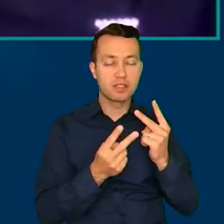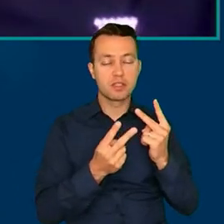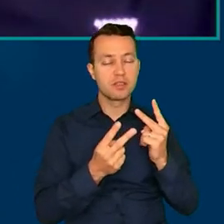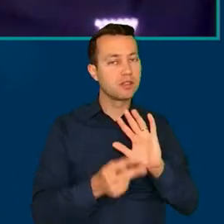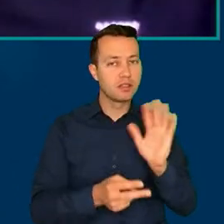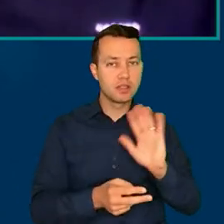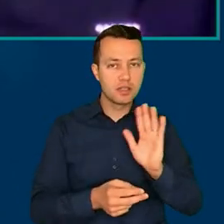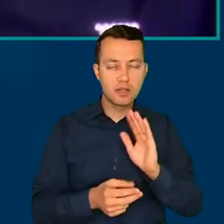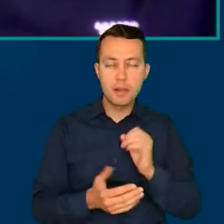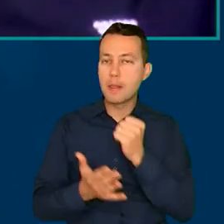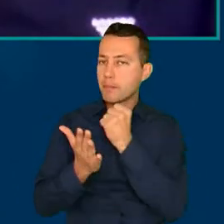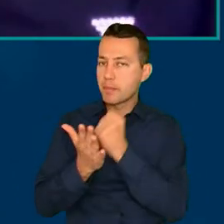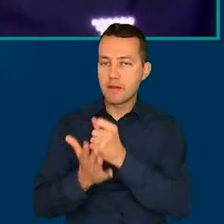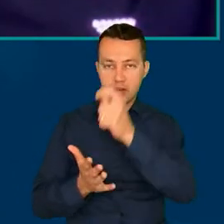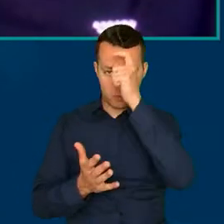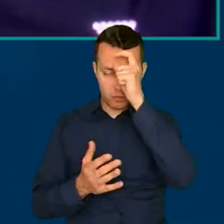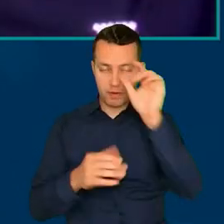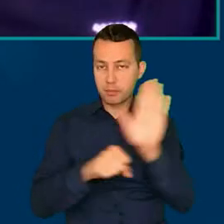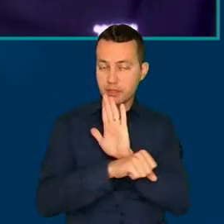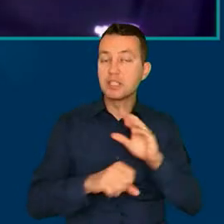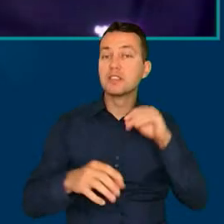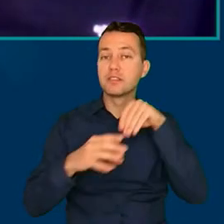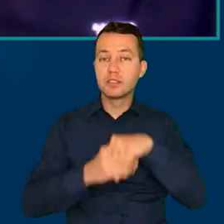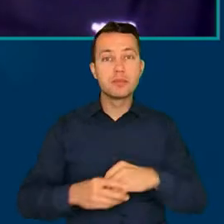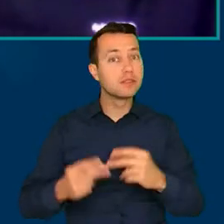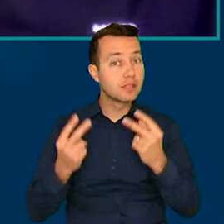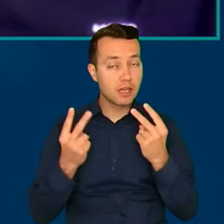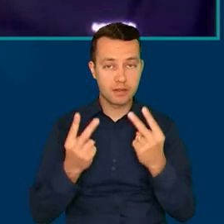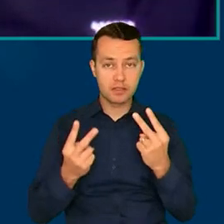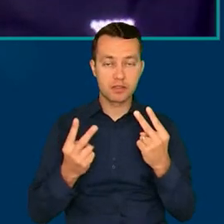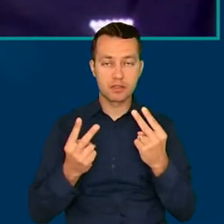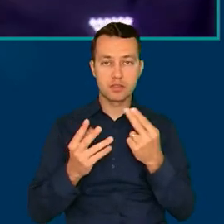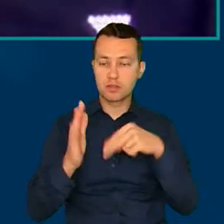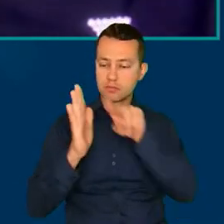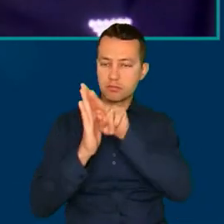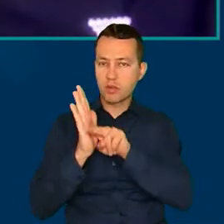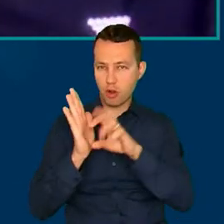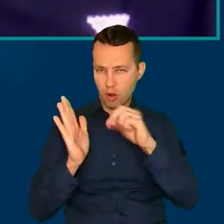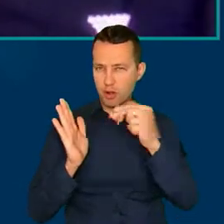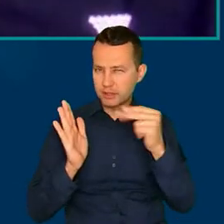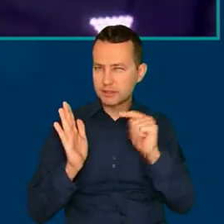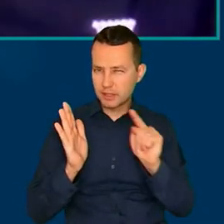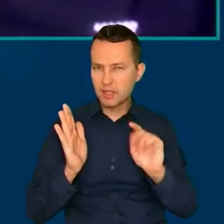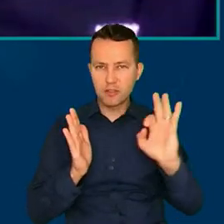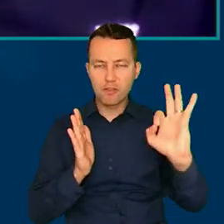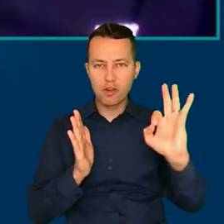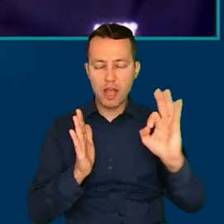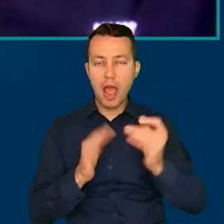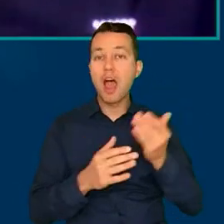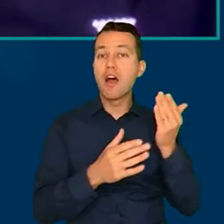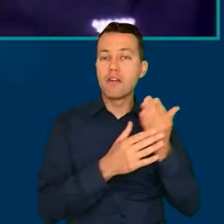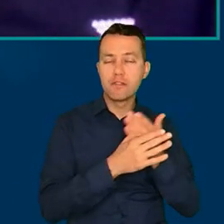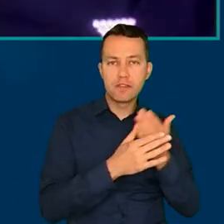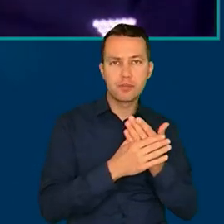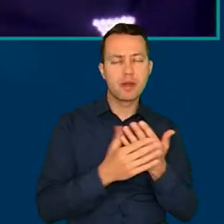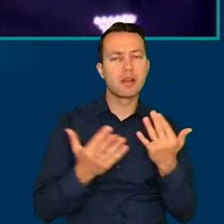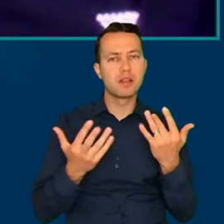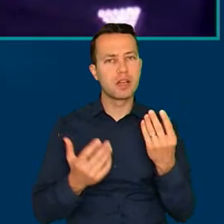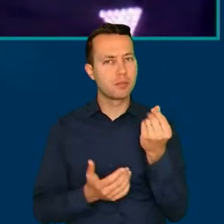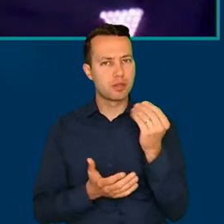in business conduct. From the point of view of UN, whether the